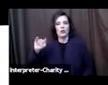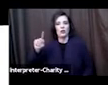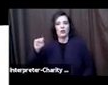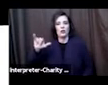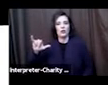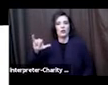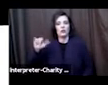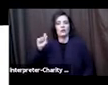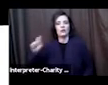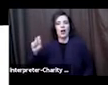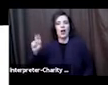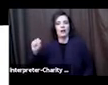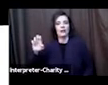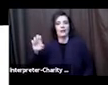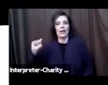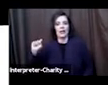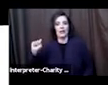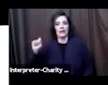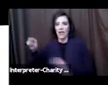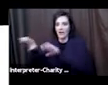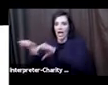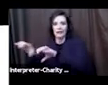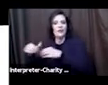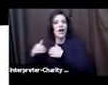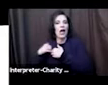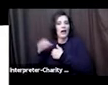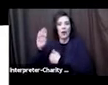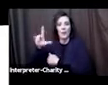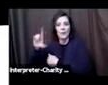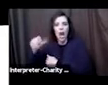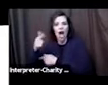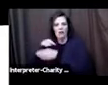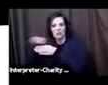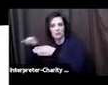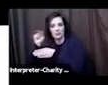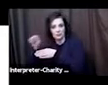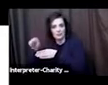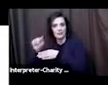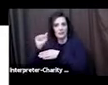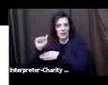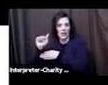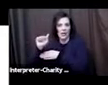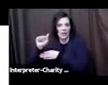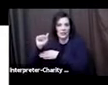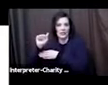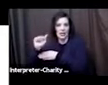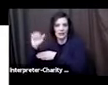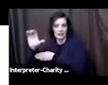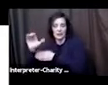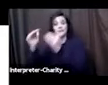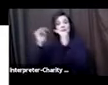are active on there. We have a blog that goes on and that kind of thing. ACEs is a